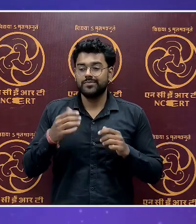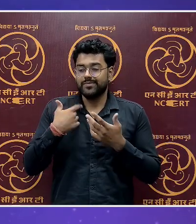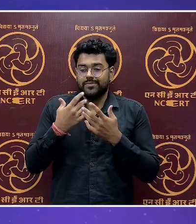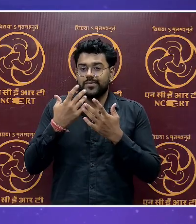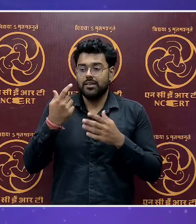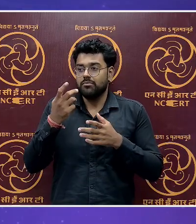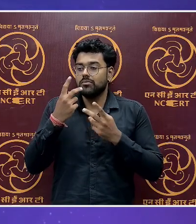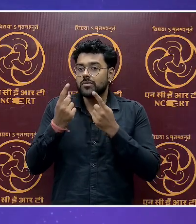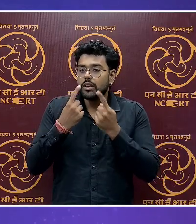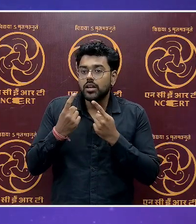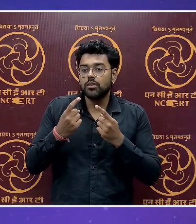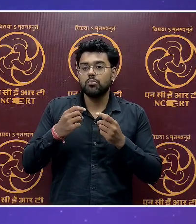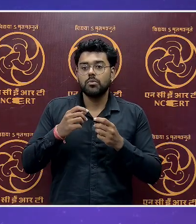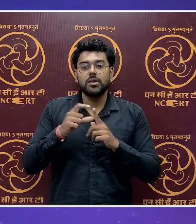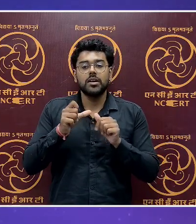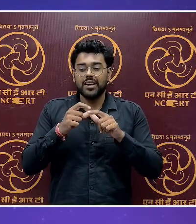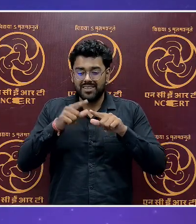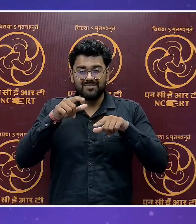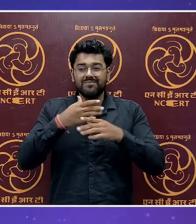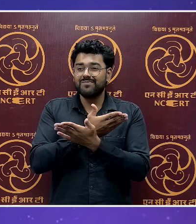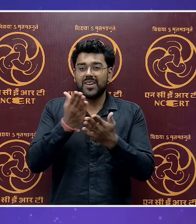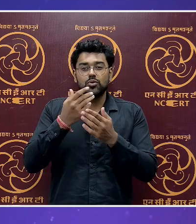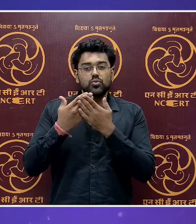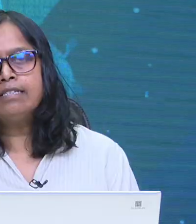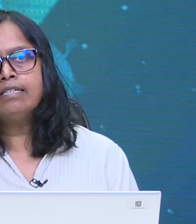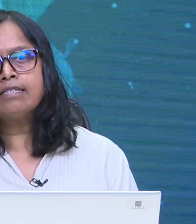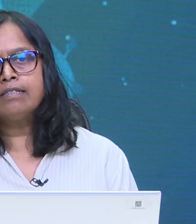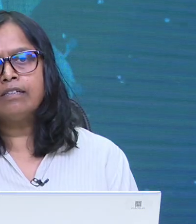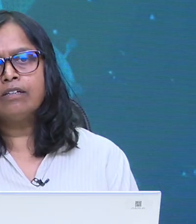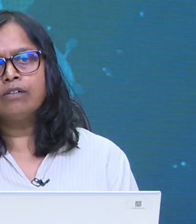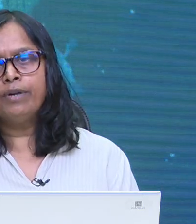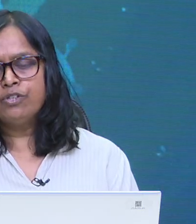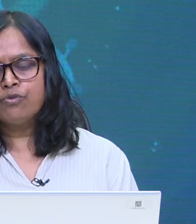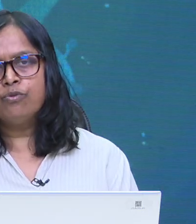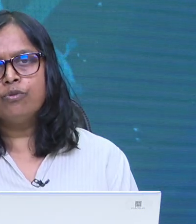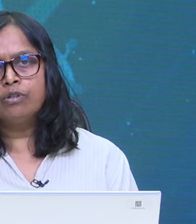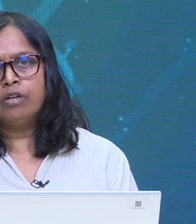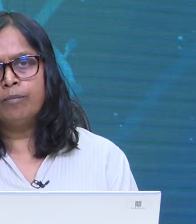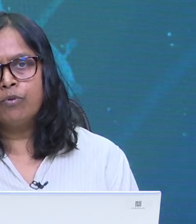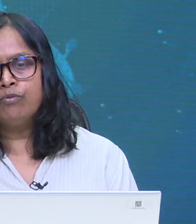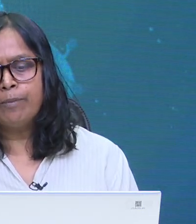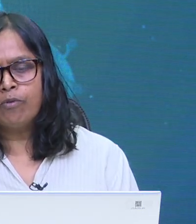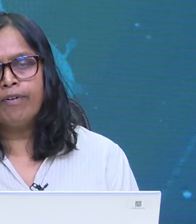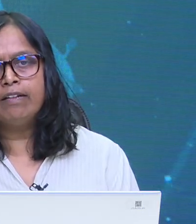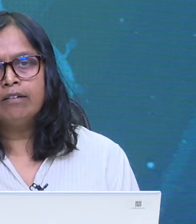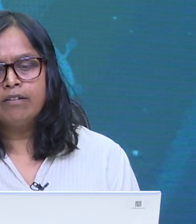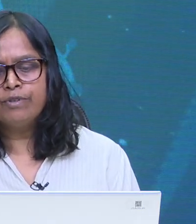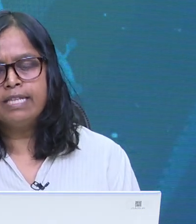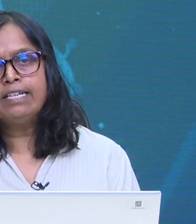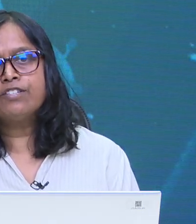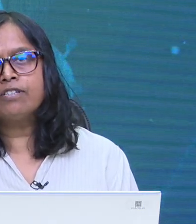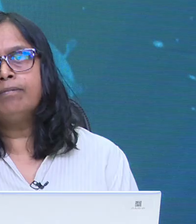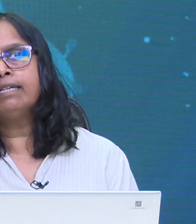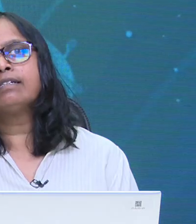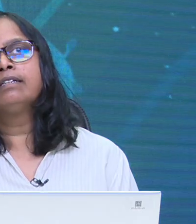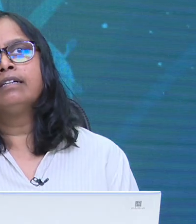was actually in the pilot testing on this application. The teacher is going to approve their profile with the head